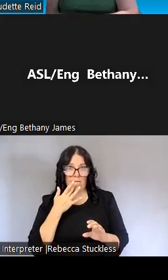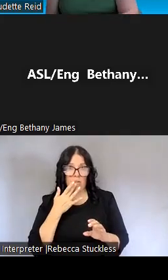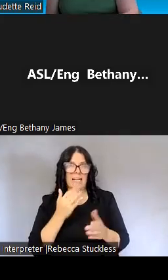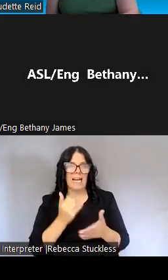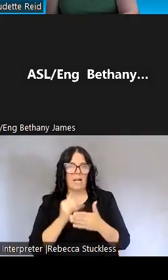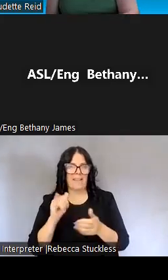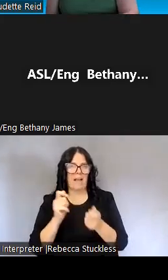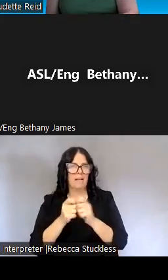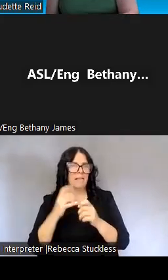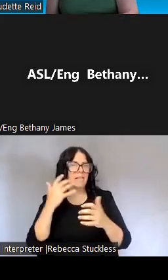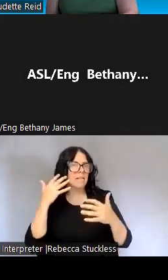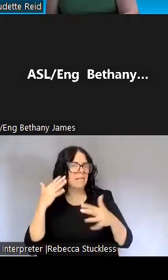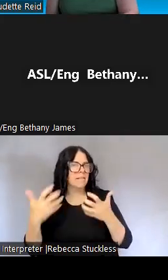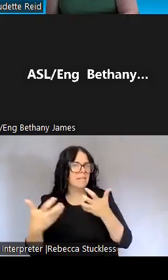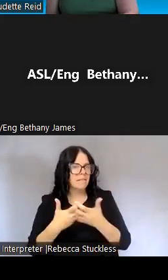media experience for you.